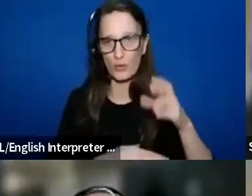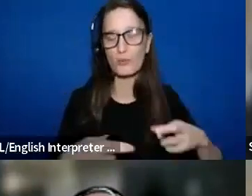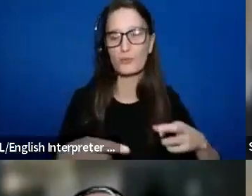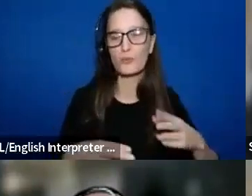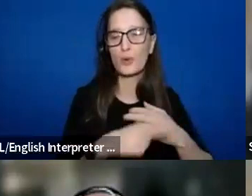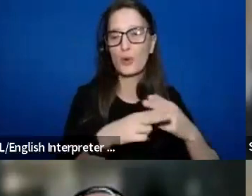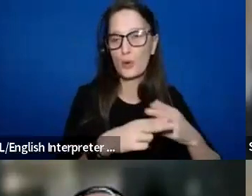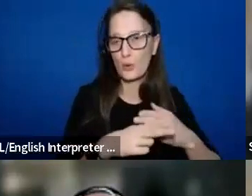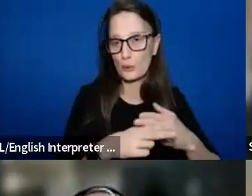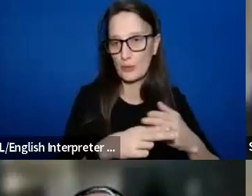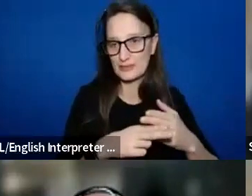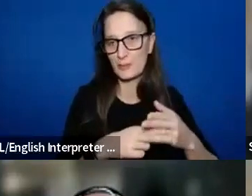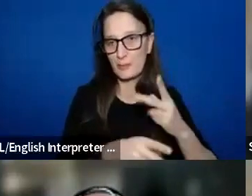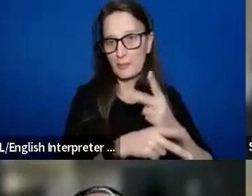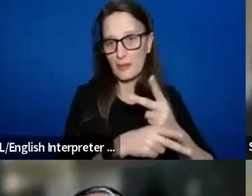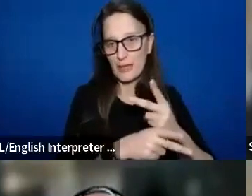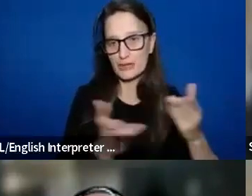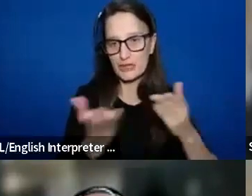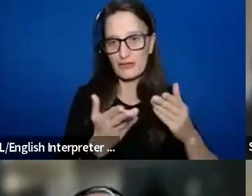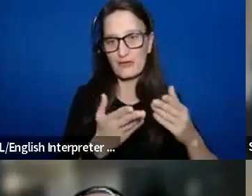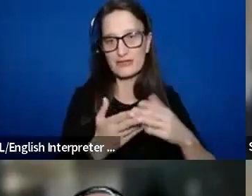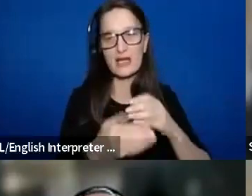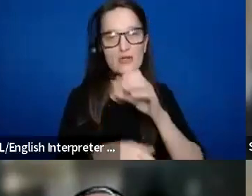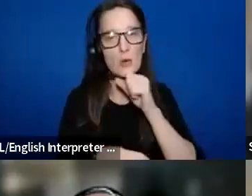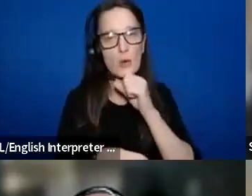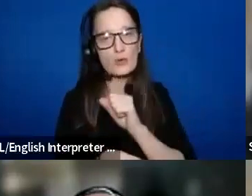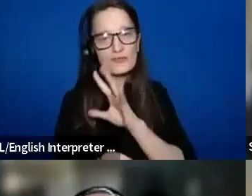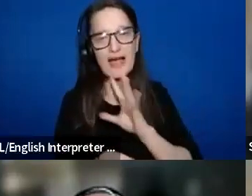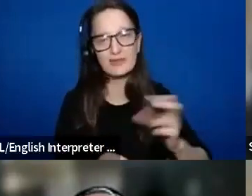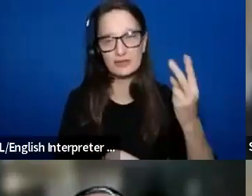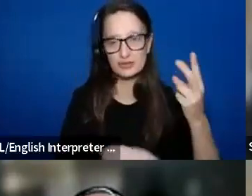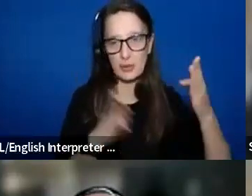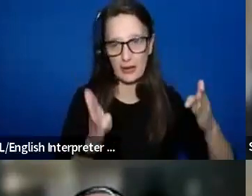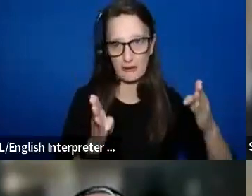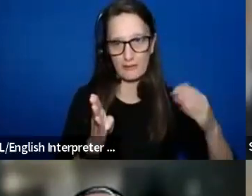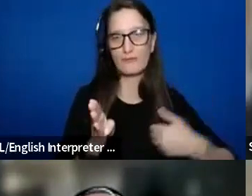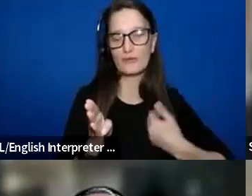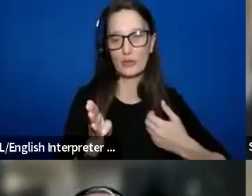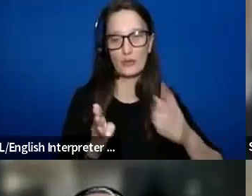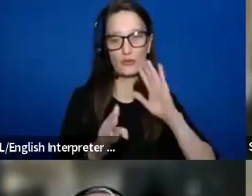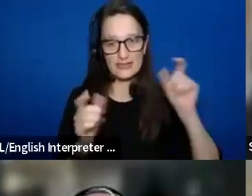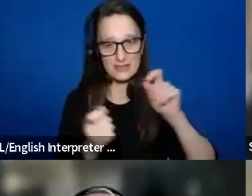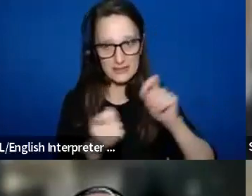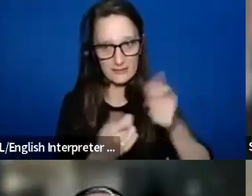from 5 to 12. Obviously targeting all, looking specifically to provide